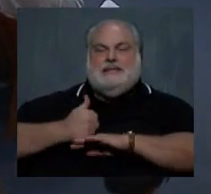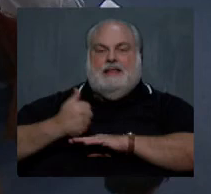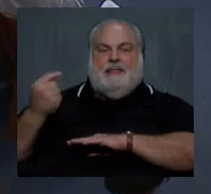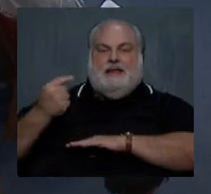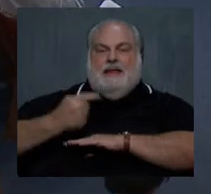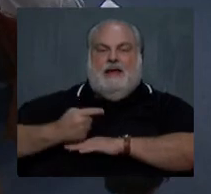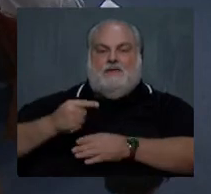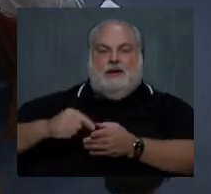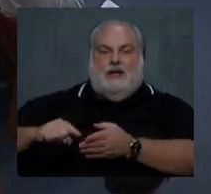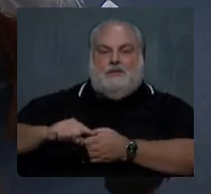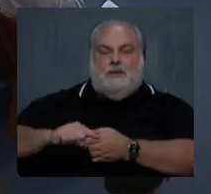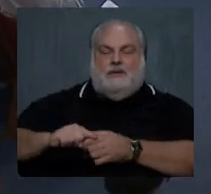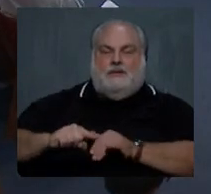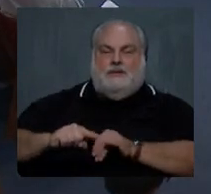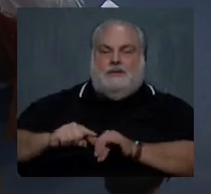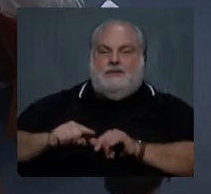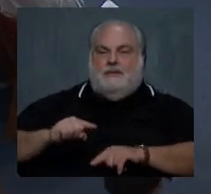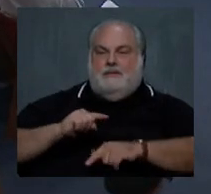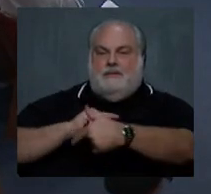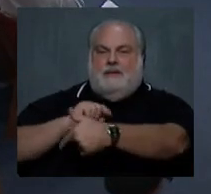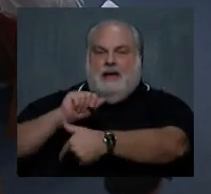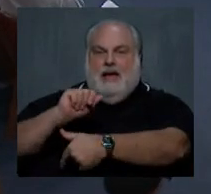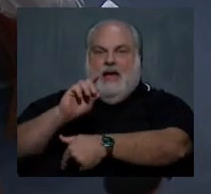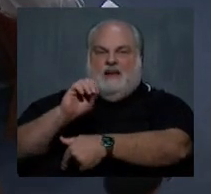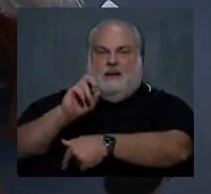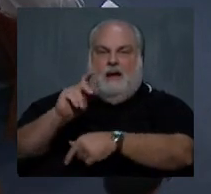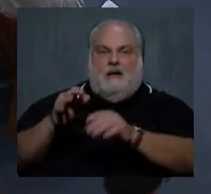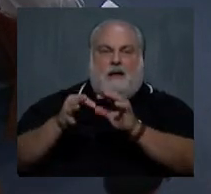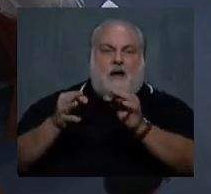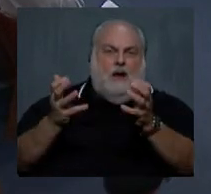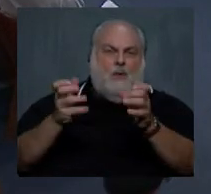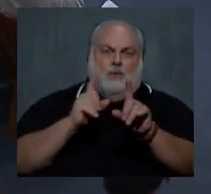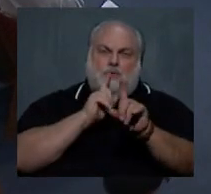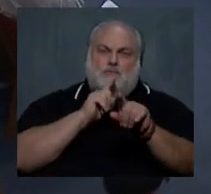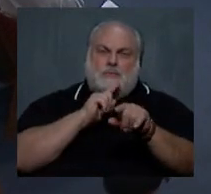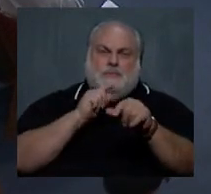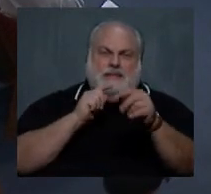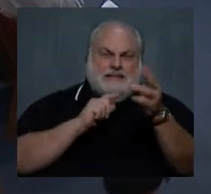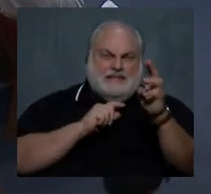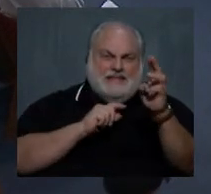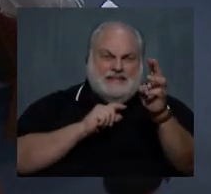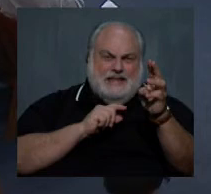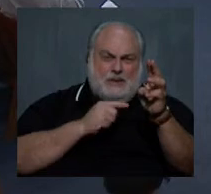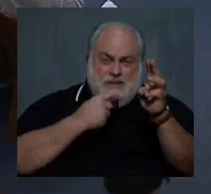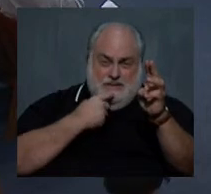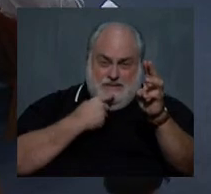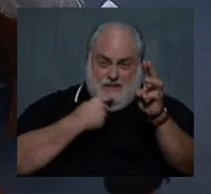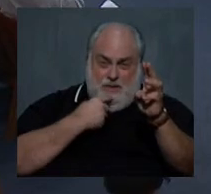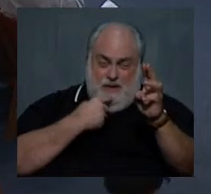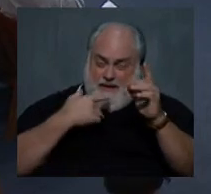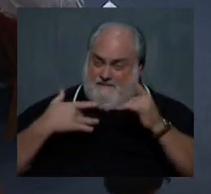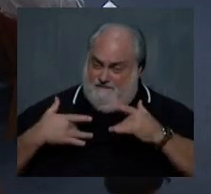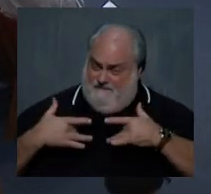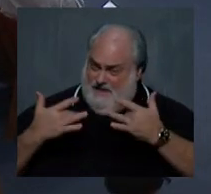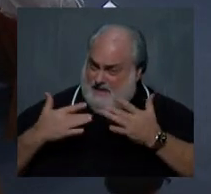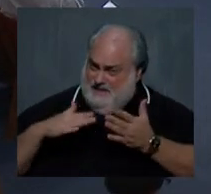right. Okay, Director Adcock. Mr. Moore, I'd like to have a report on 16. It says it's going to be a event